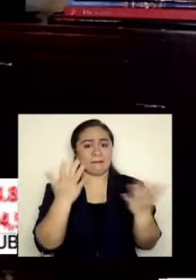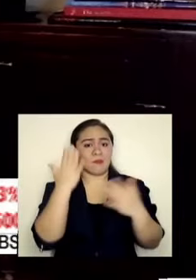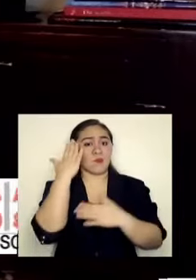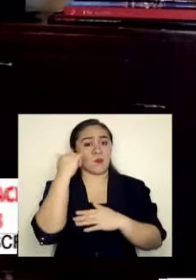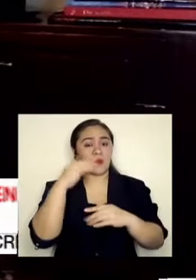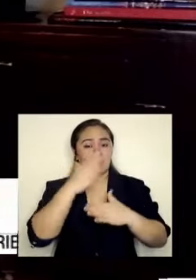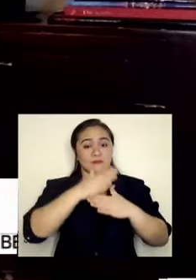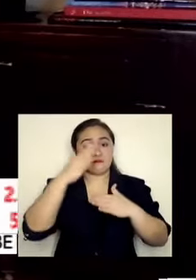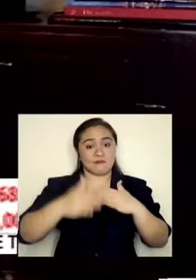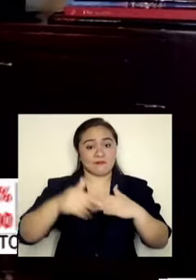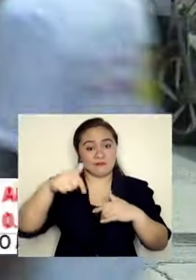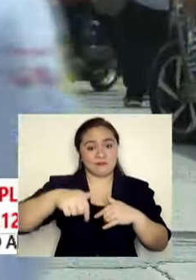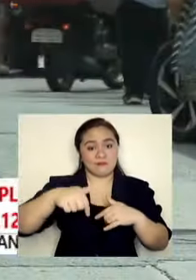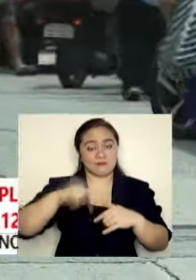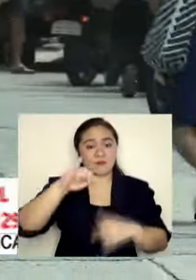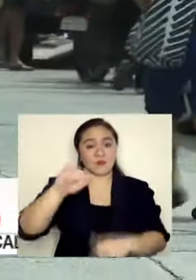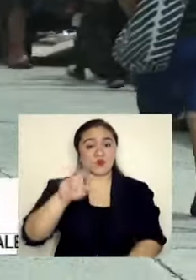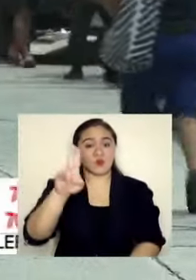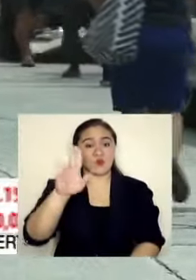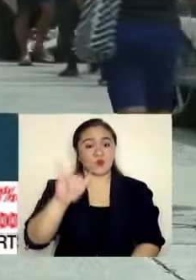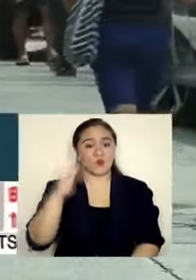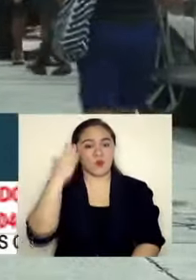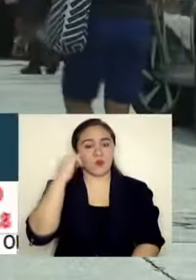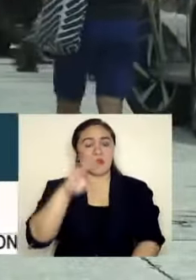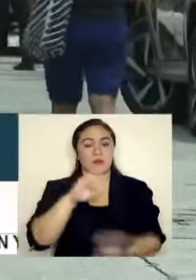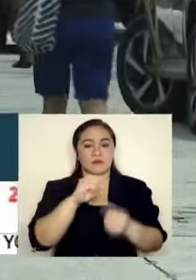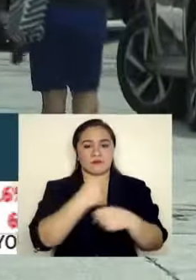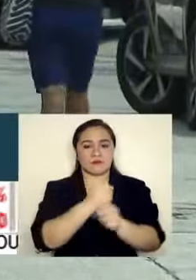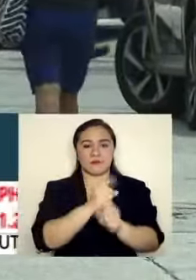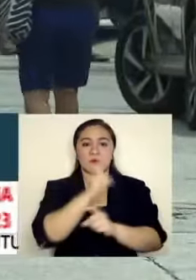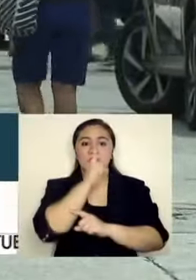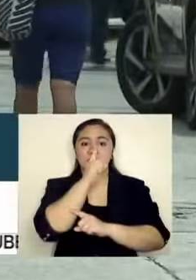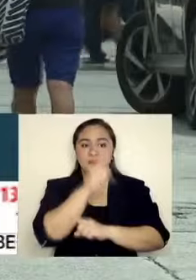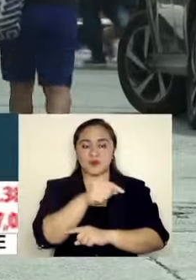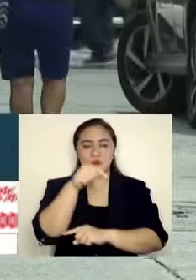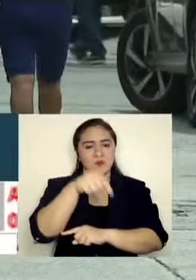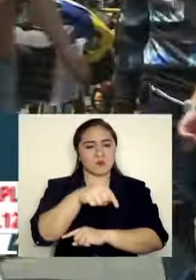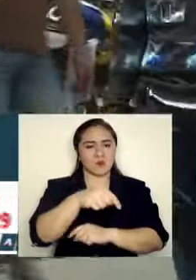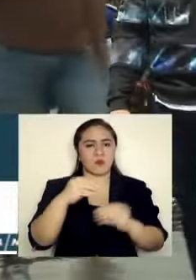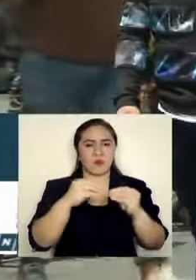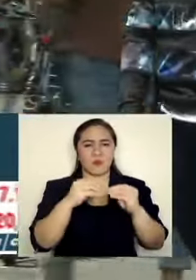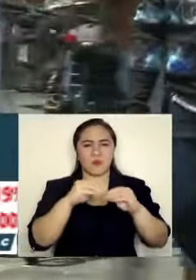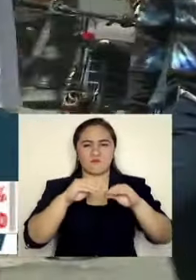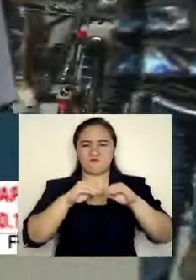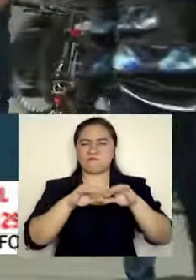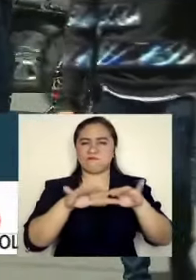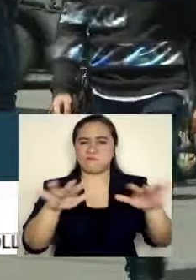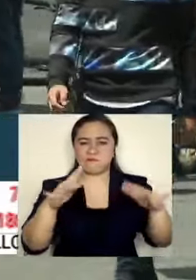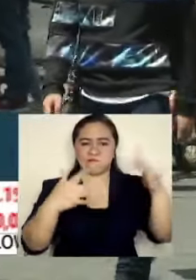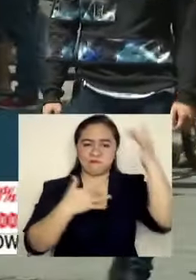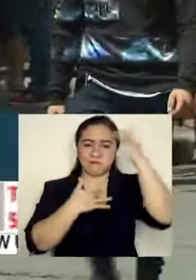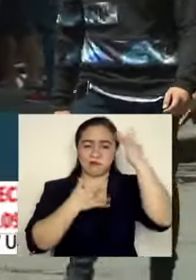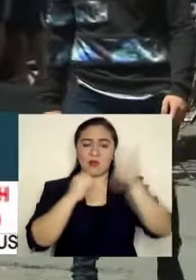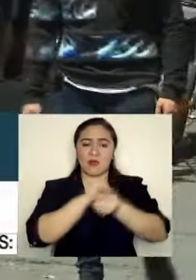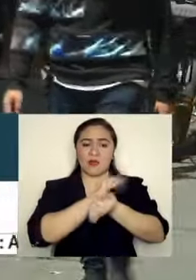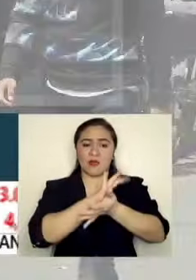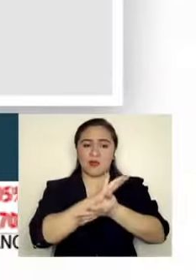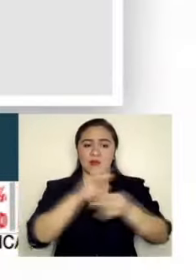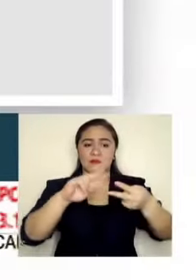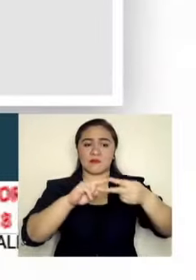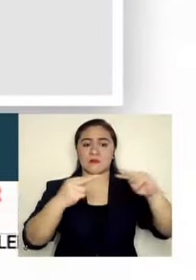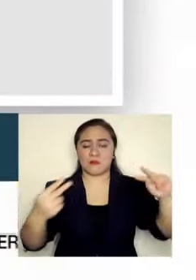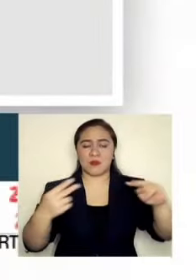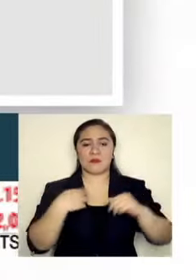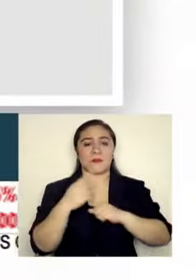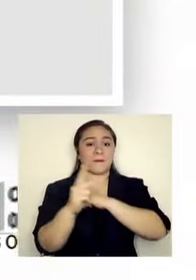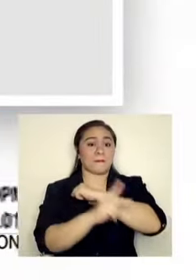month. That's after the Philippines confirmed the local transmission of the more contagious Delta COVID-19 variant. The provinces that